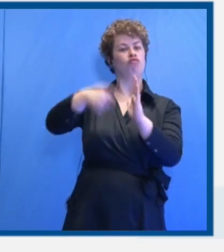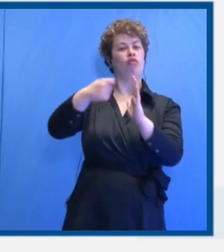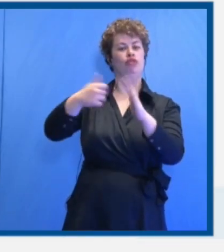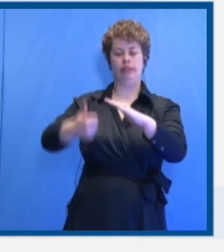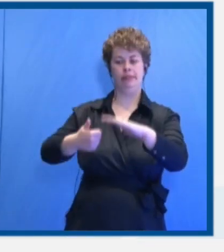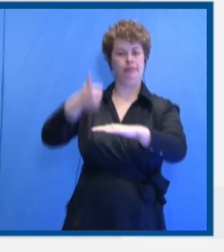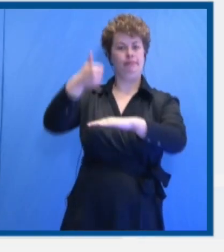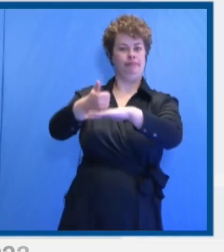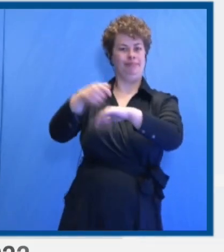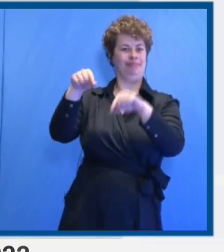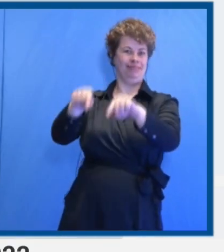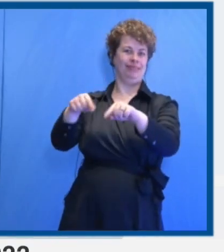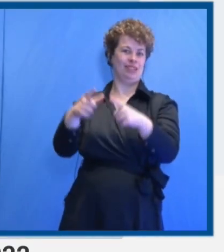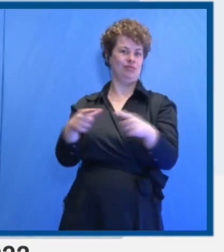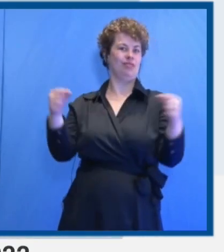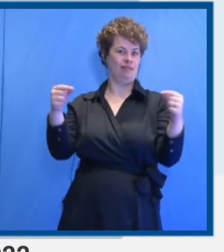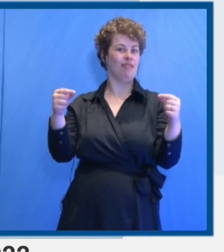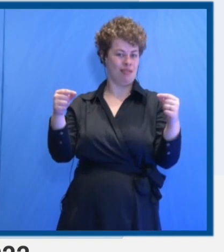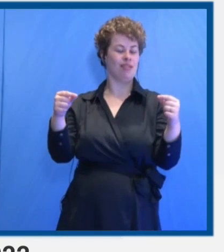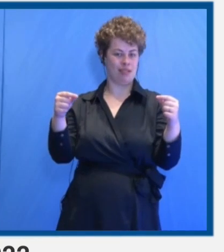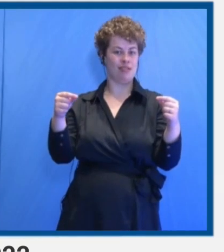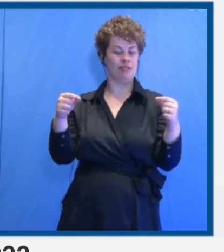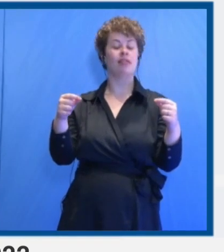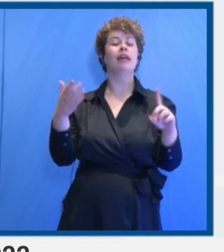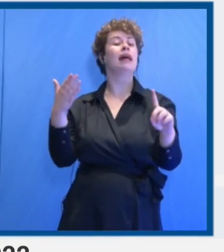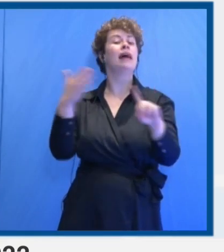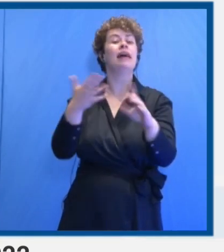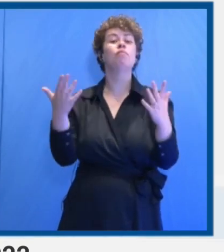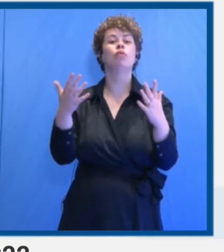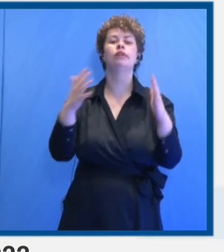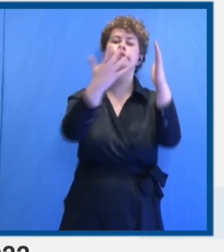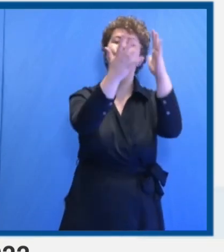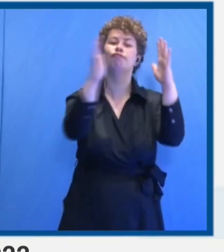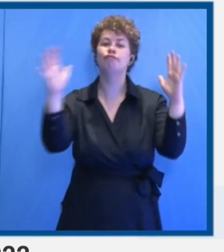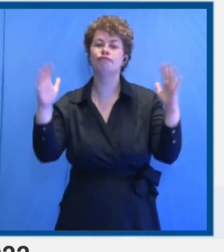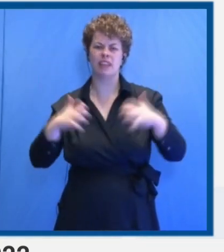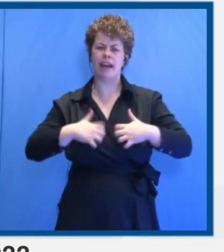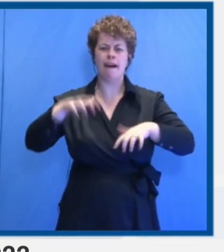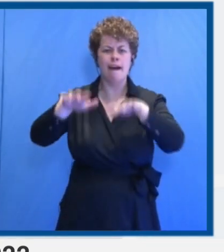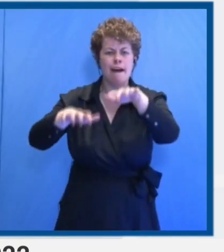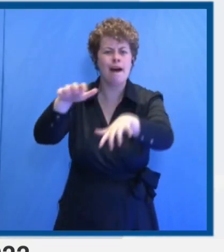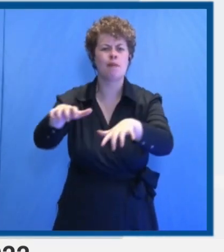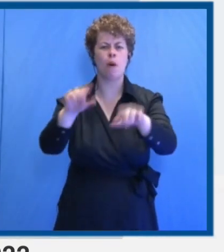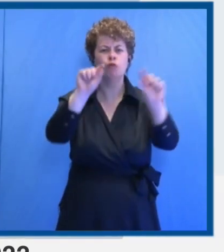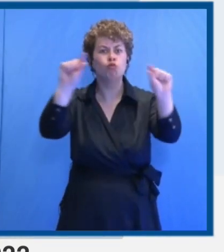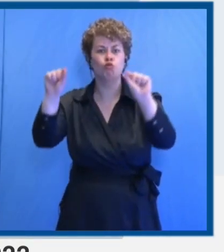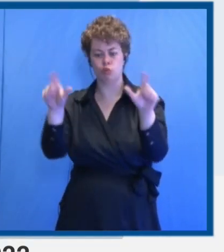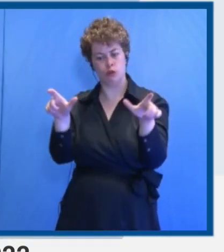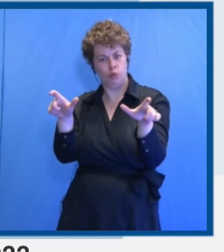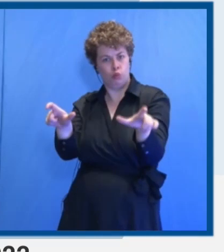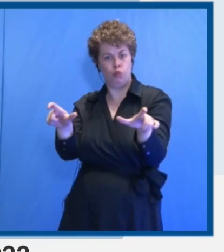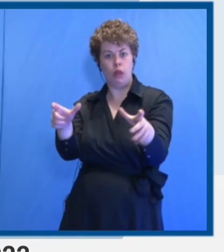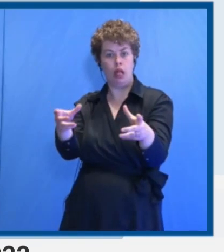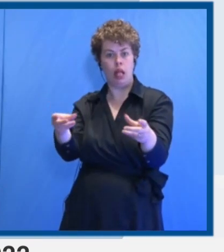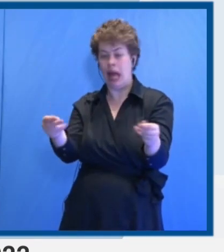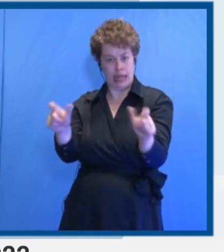considering ecosystem characteristic, conservation principles, and adaptation schemes in facing the disaster. The awareness